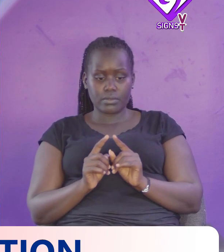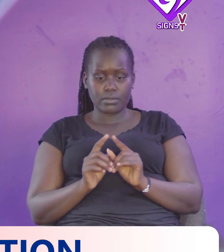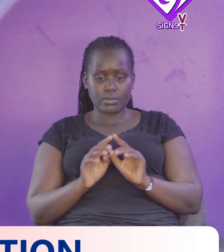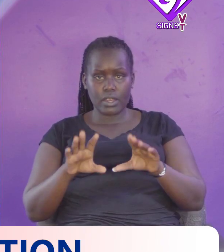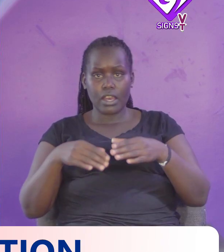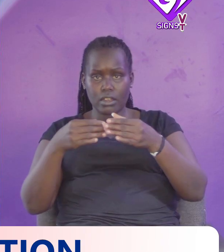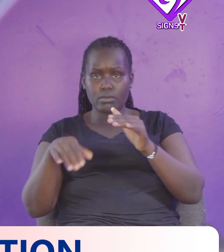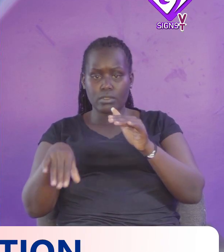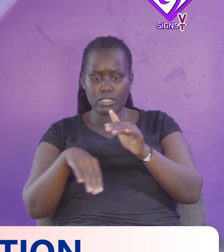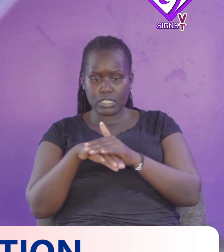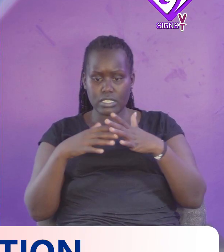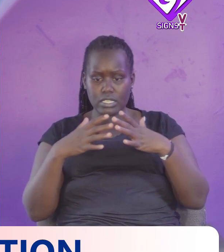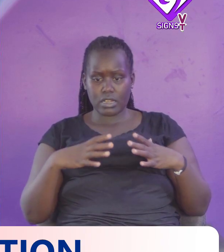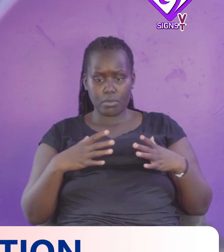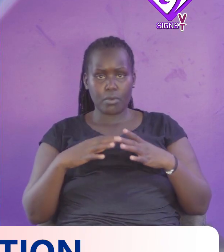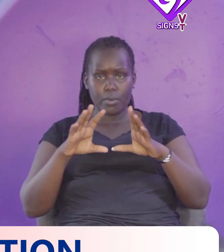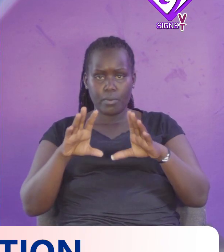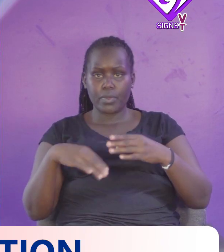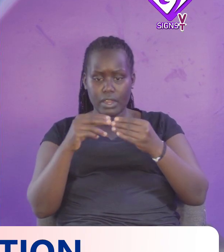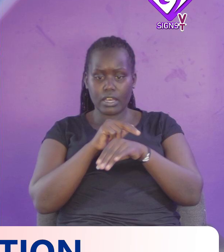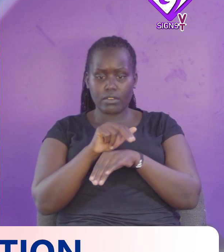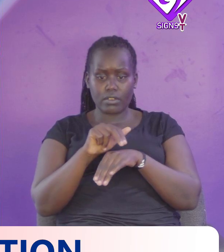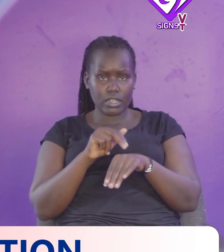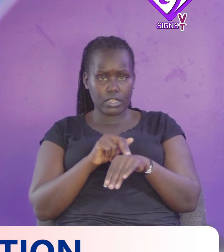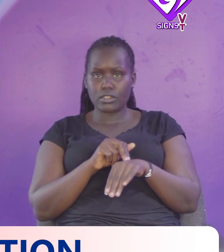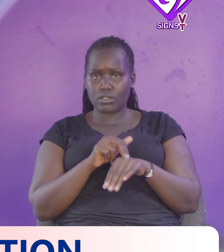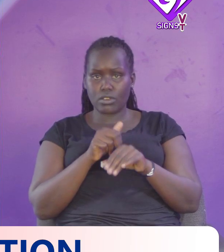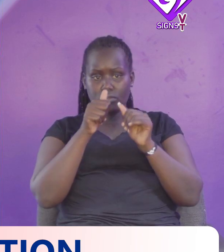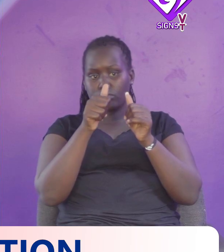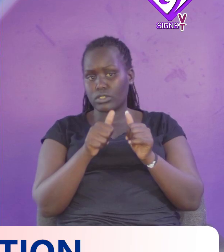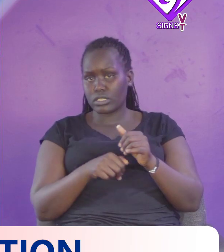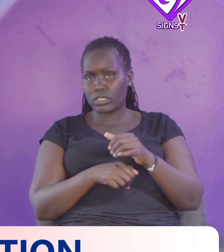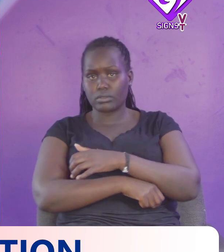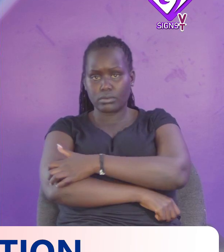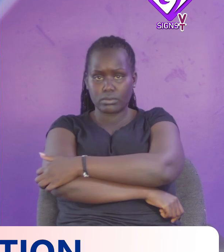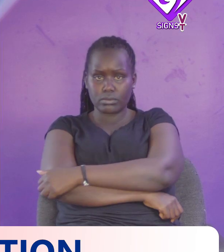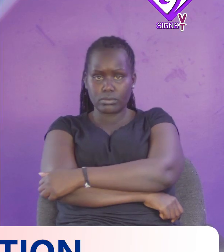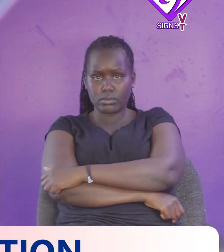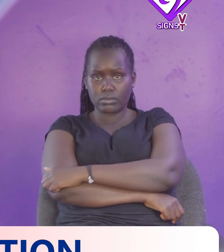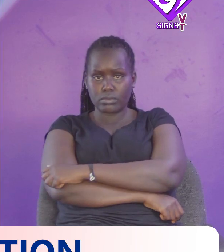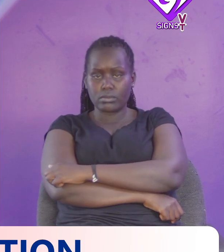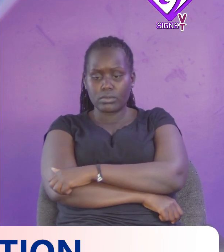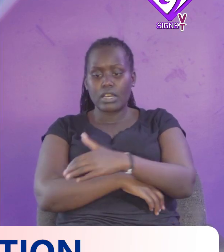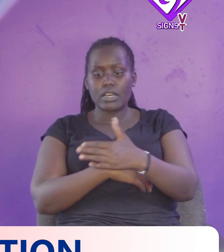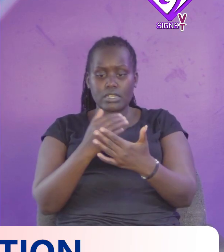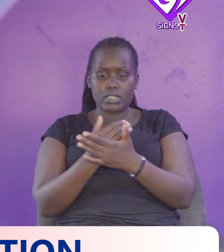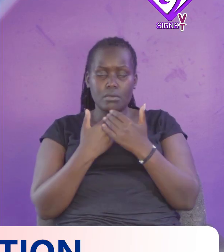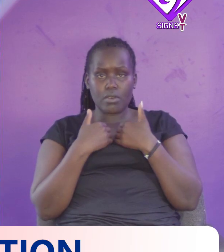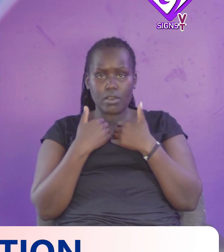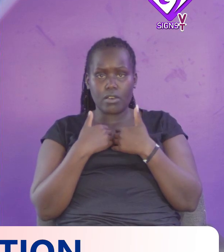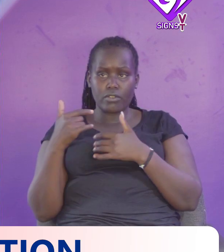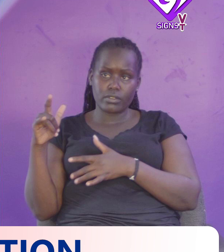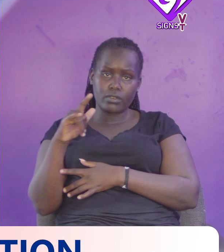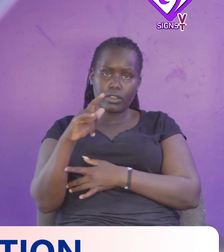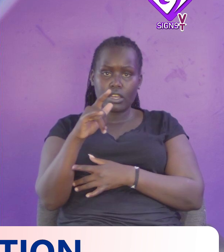people out. Yeah. Redeeming the nation for the natives. Some of them didn't even have airplanes. They were going